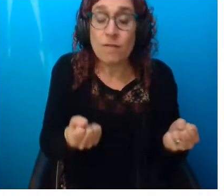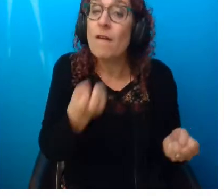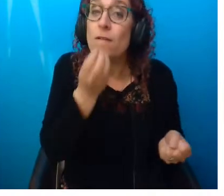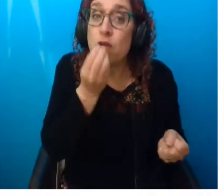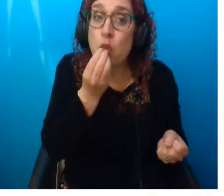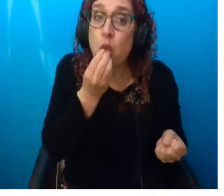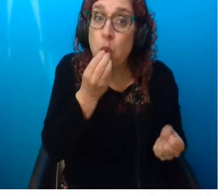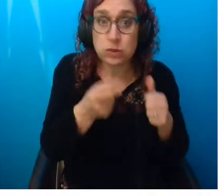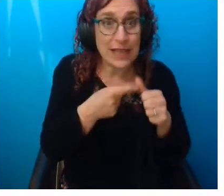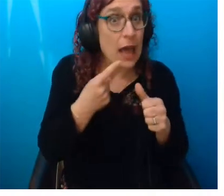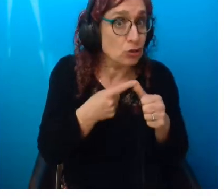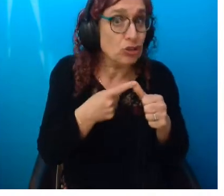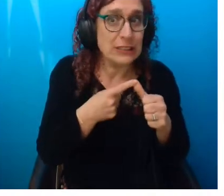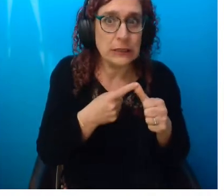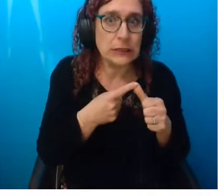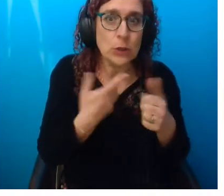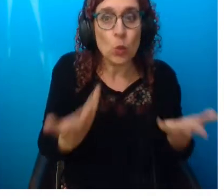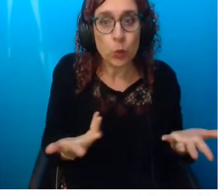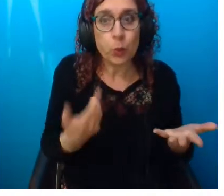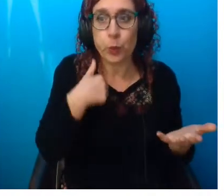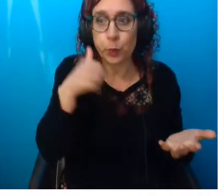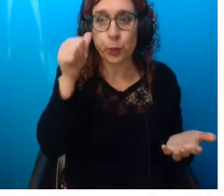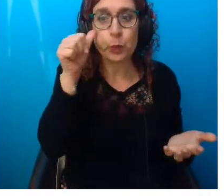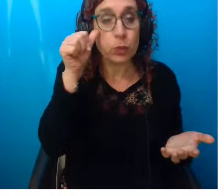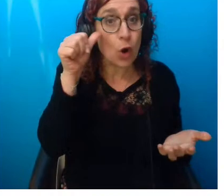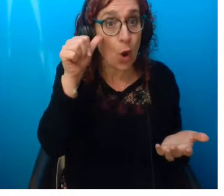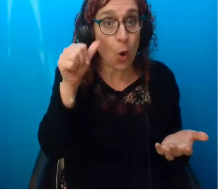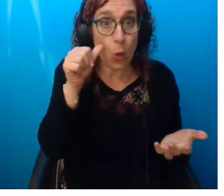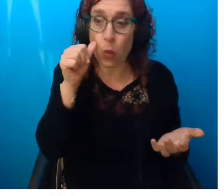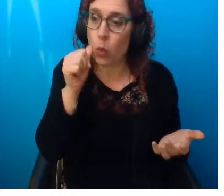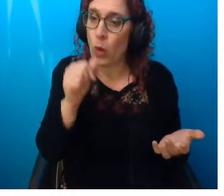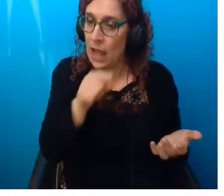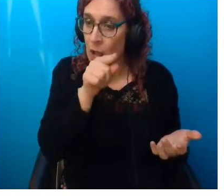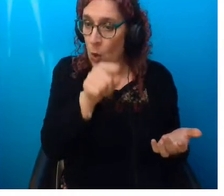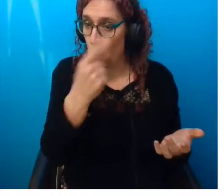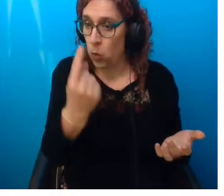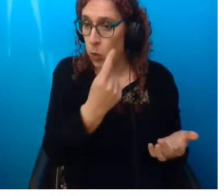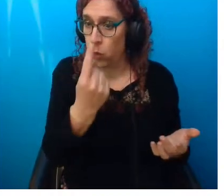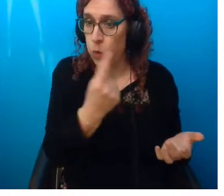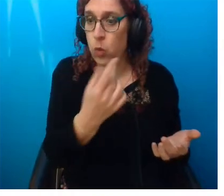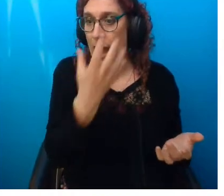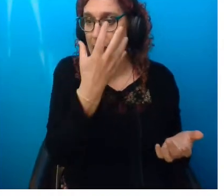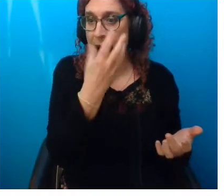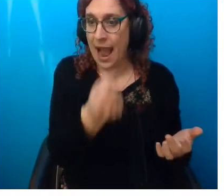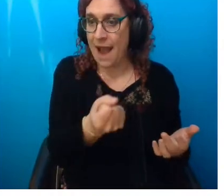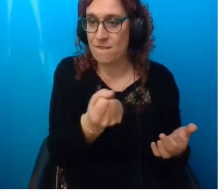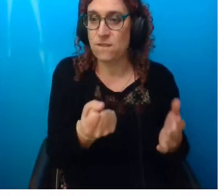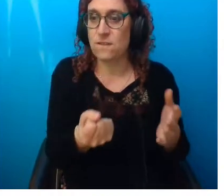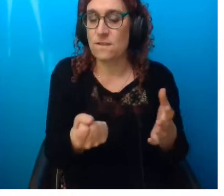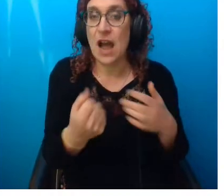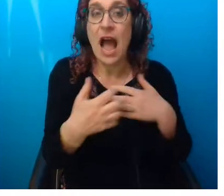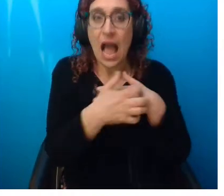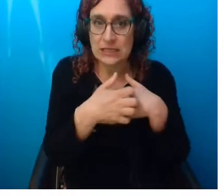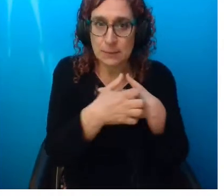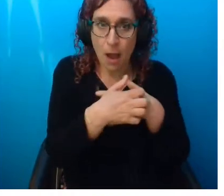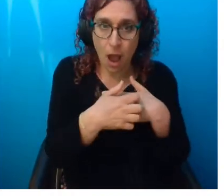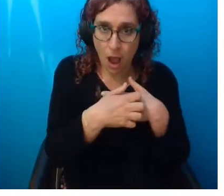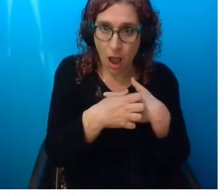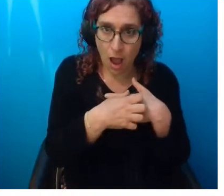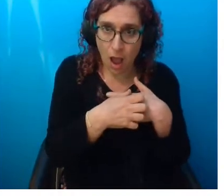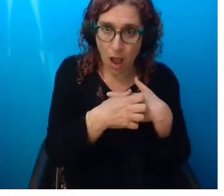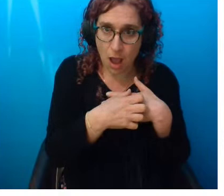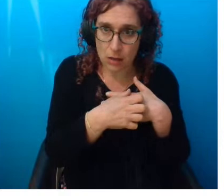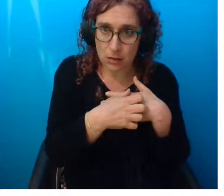we know that if you have eczema in the first 3 months of life, eczema that is